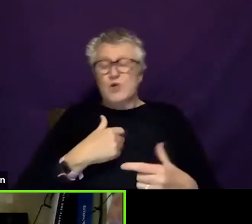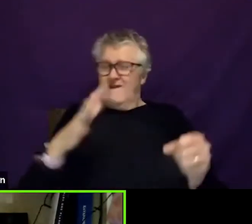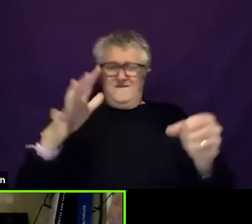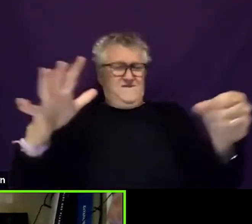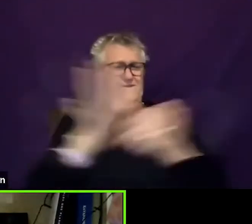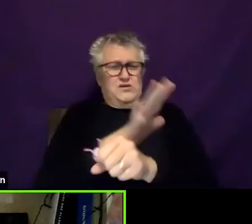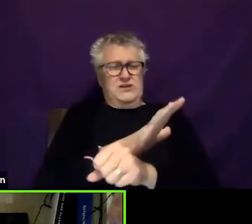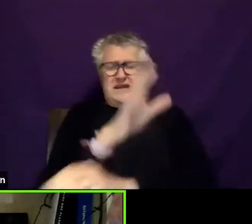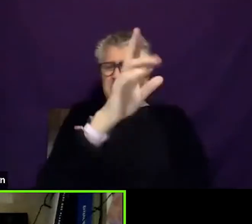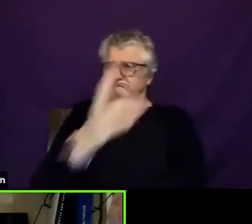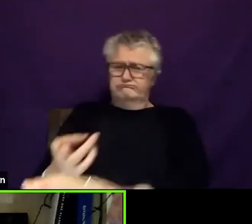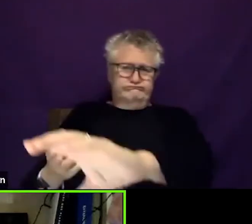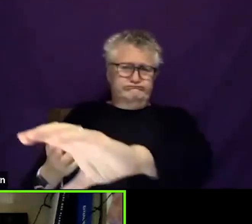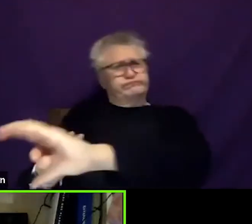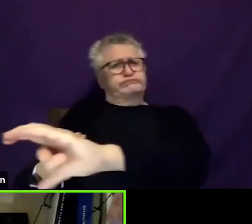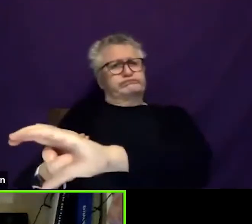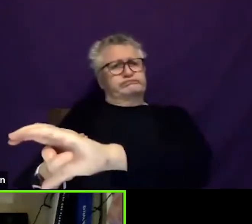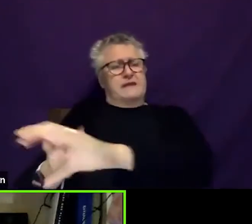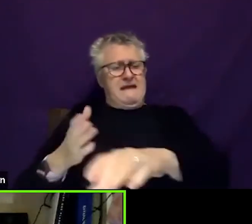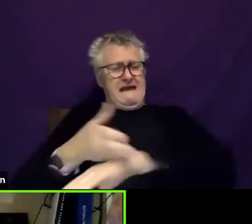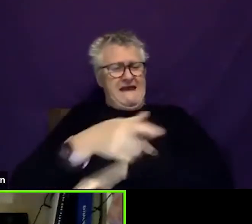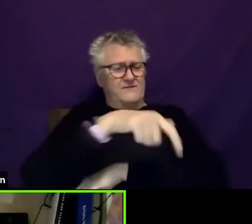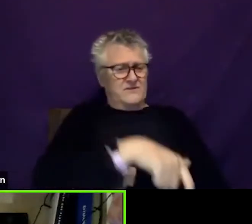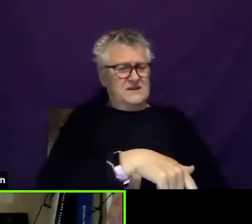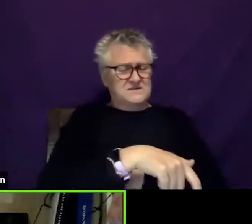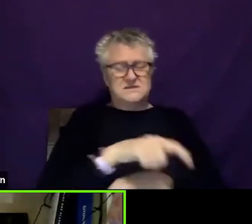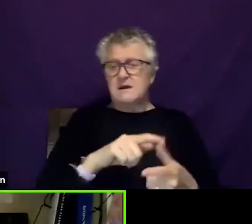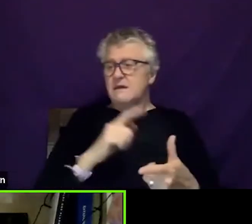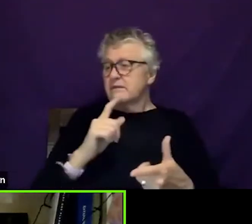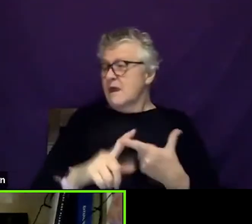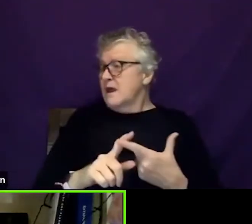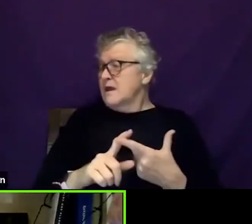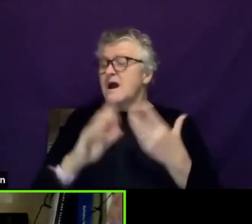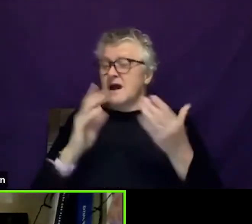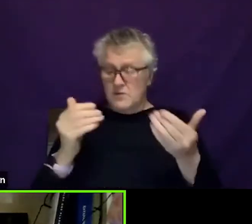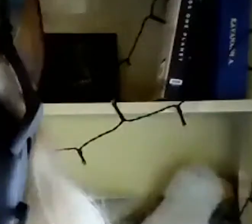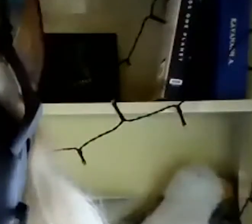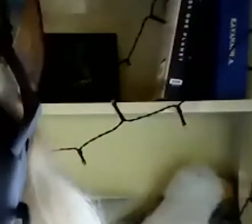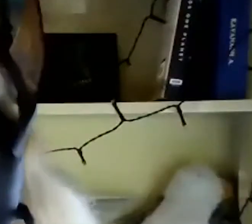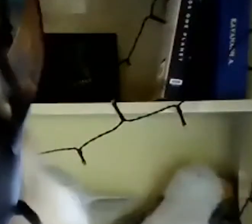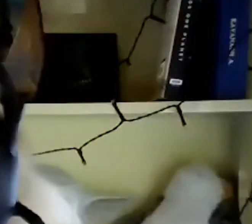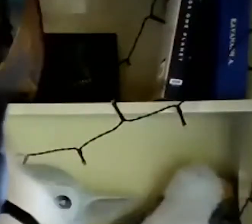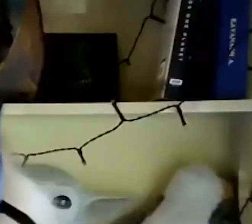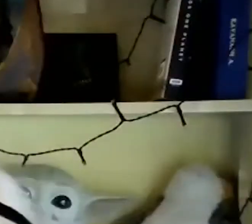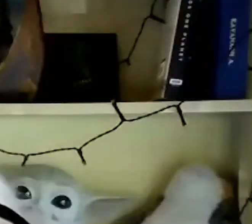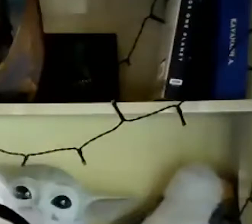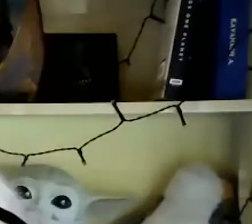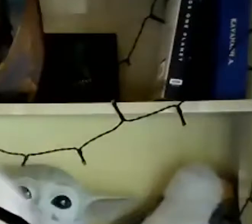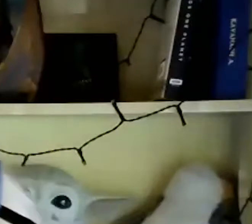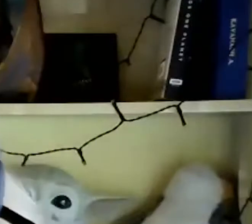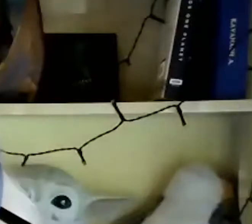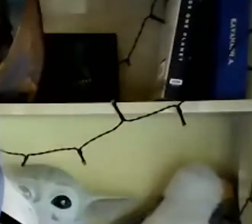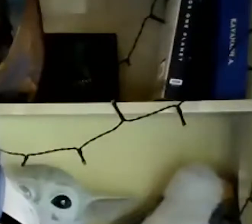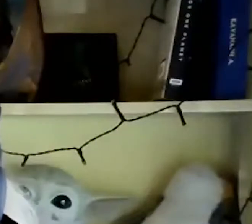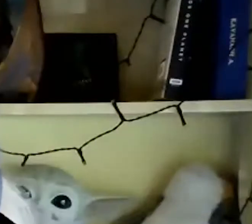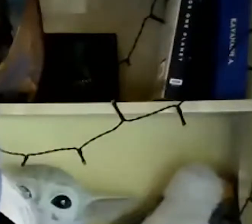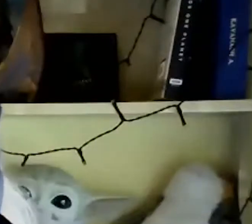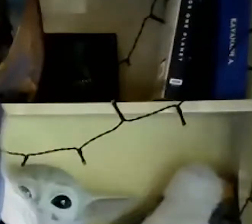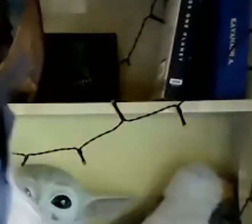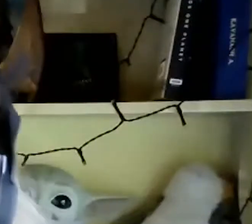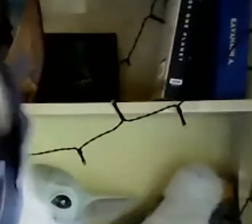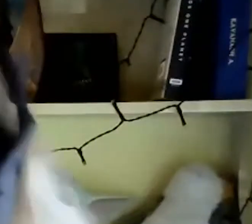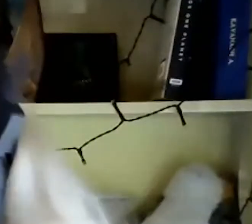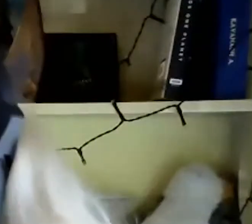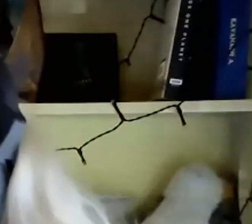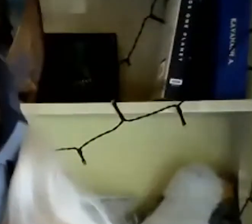make some dinner and probably play some video games because we need to normalize